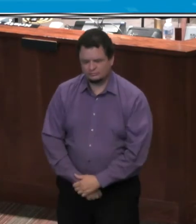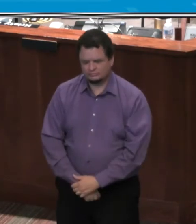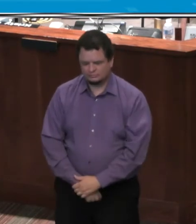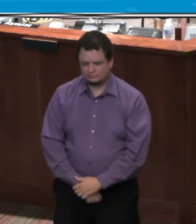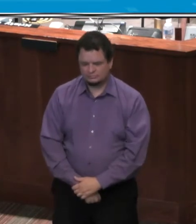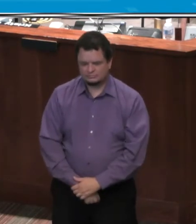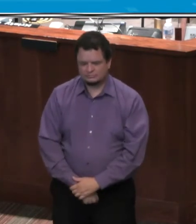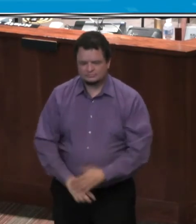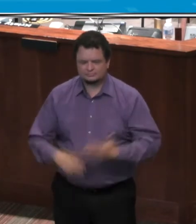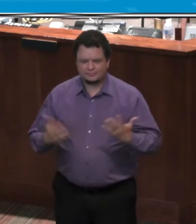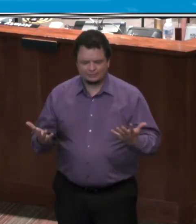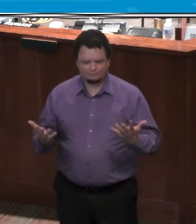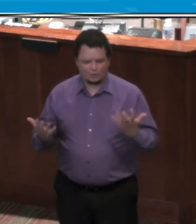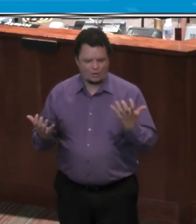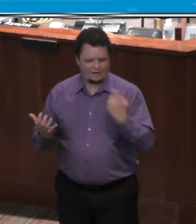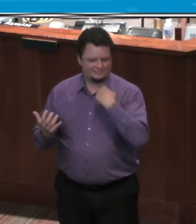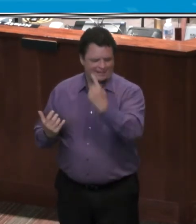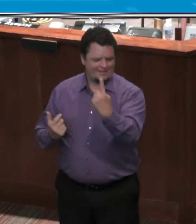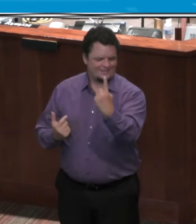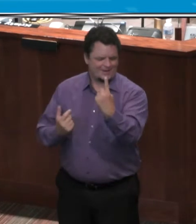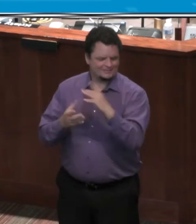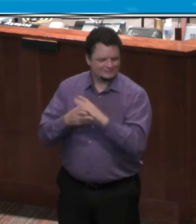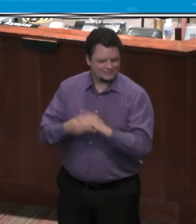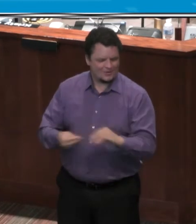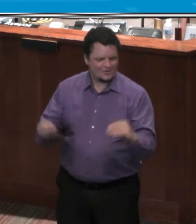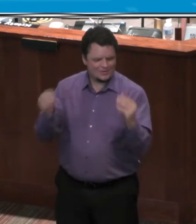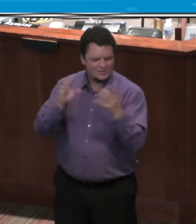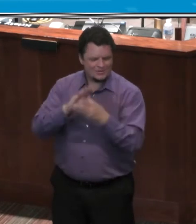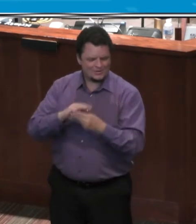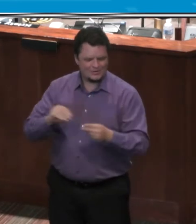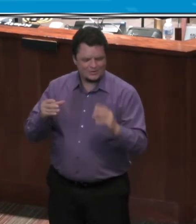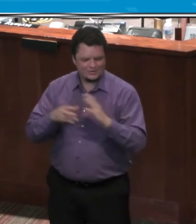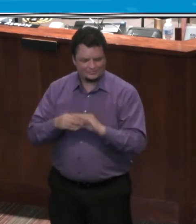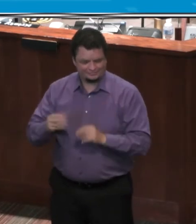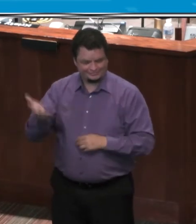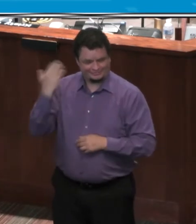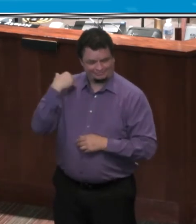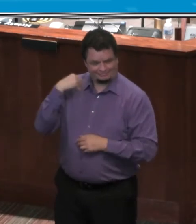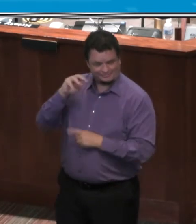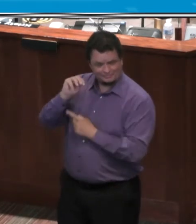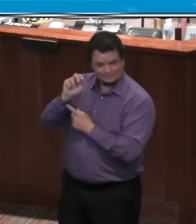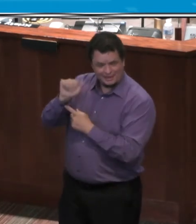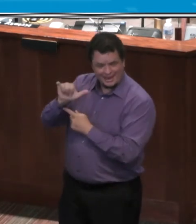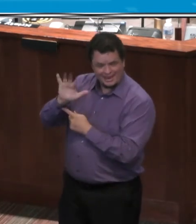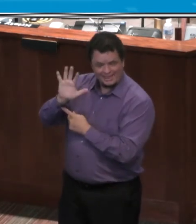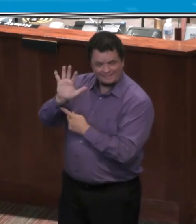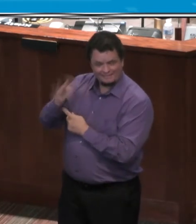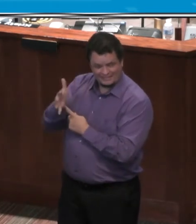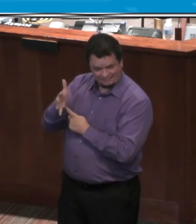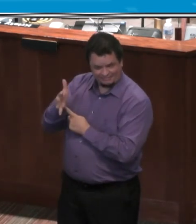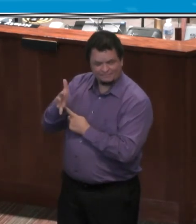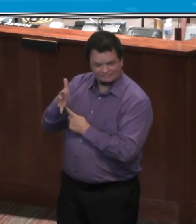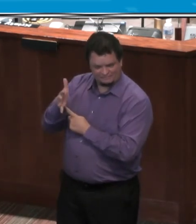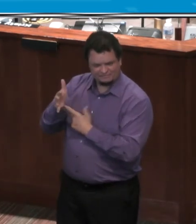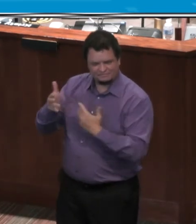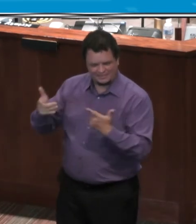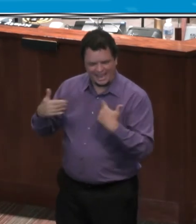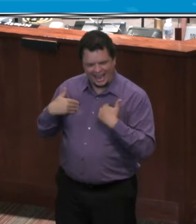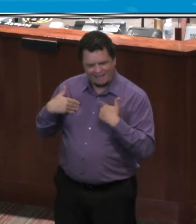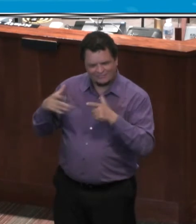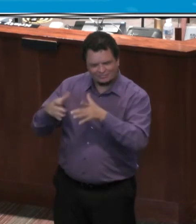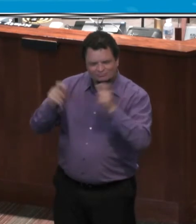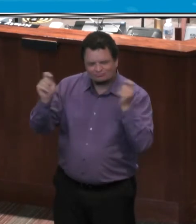Mayo, they have an annual festival, and they had a festival like 3 years ago now